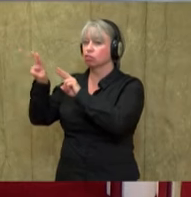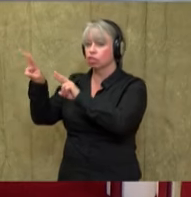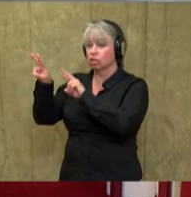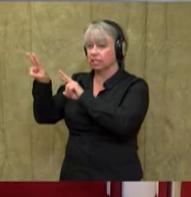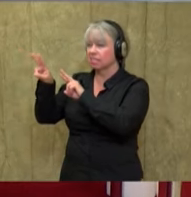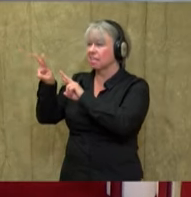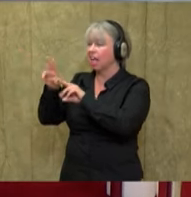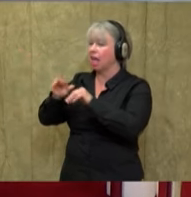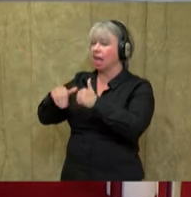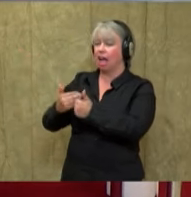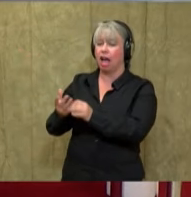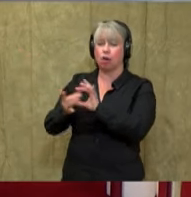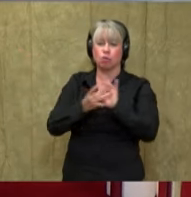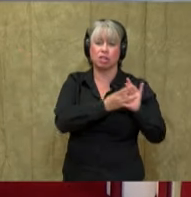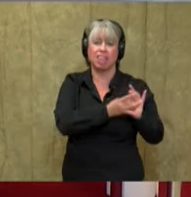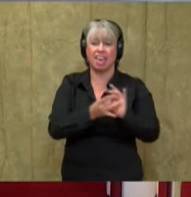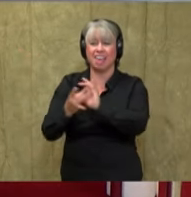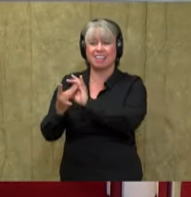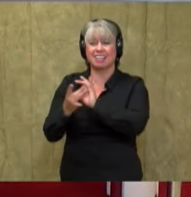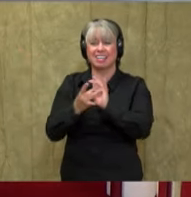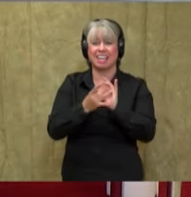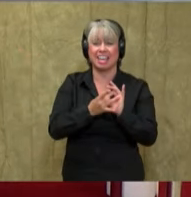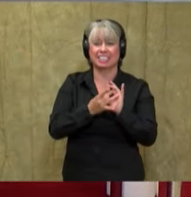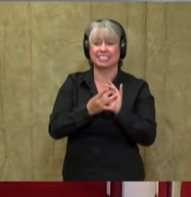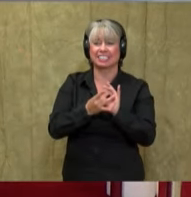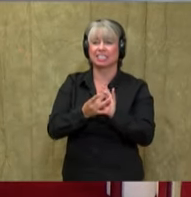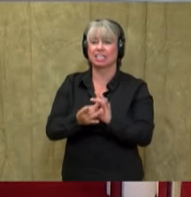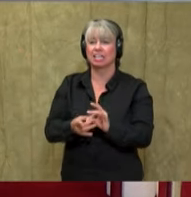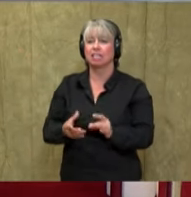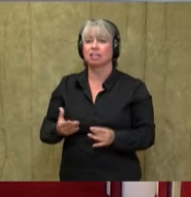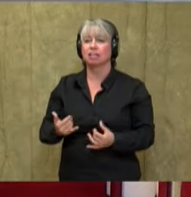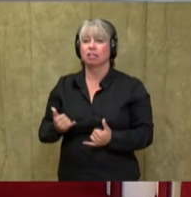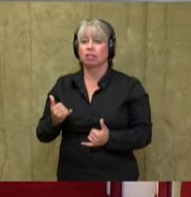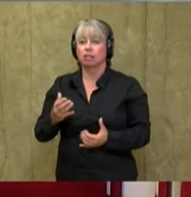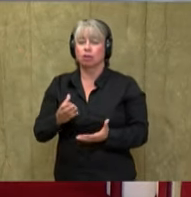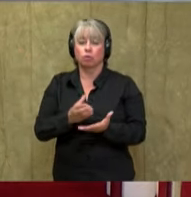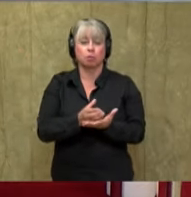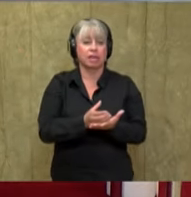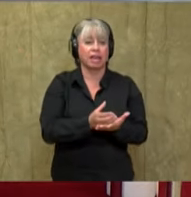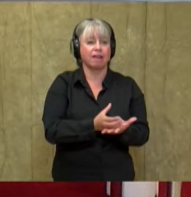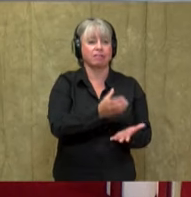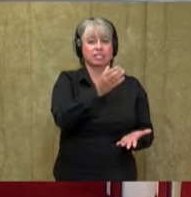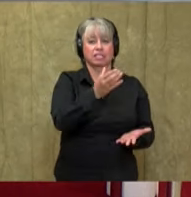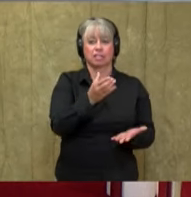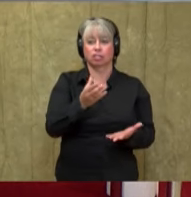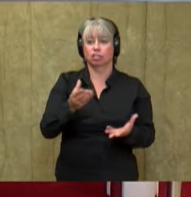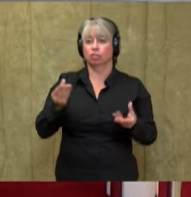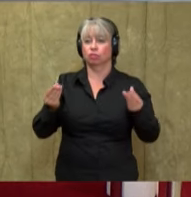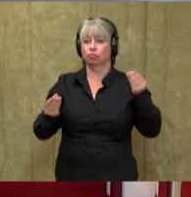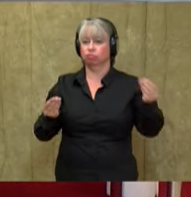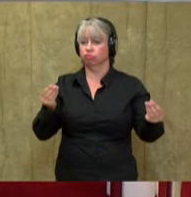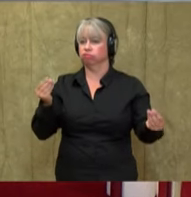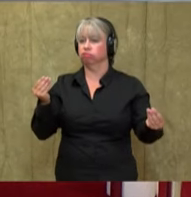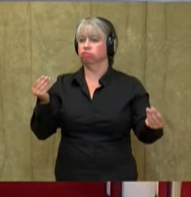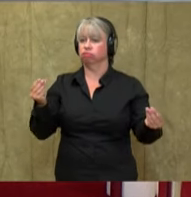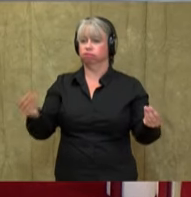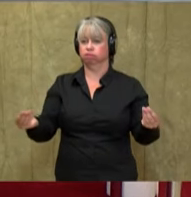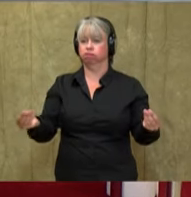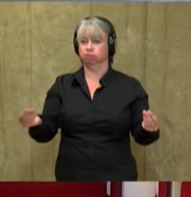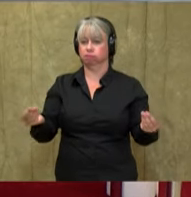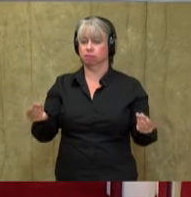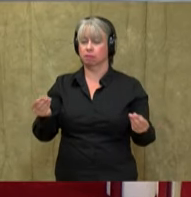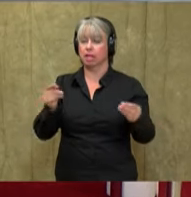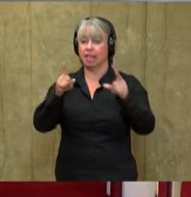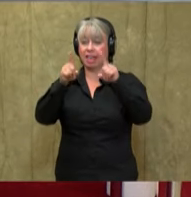How are they connected? We have a cylinder here, and we have a cone. We want to test to make sure that they have the